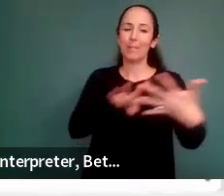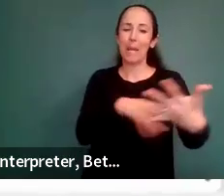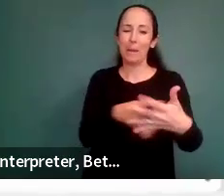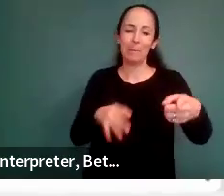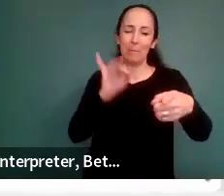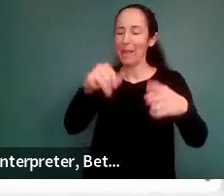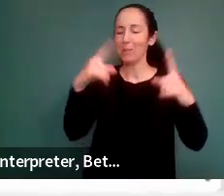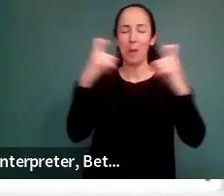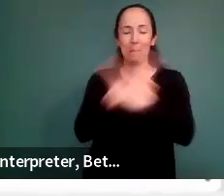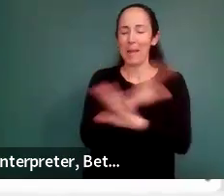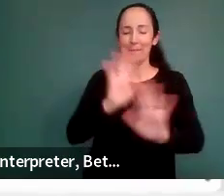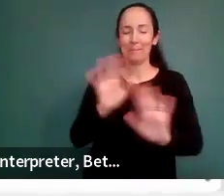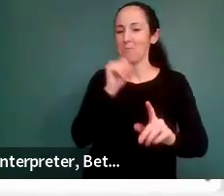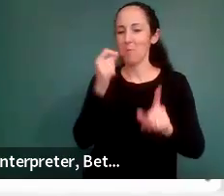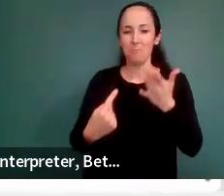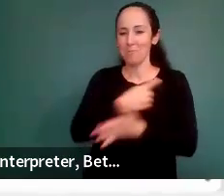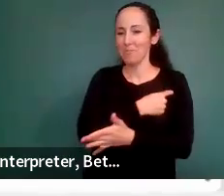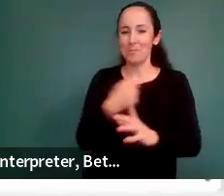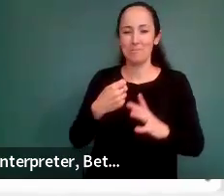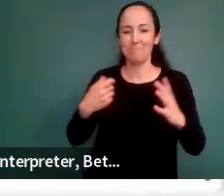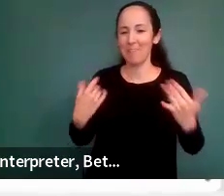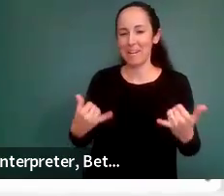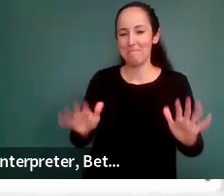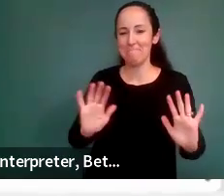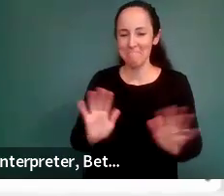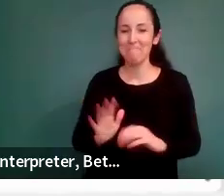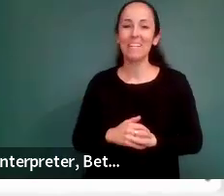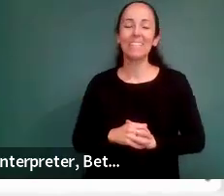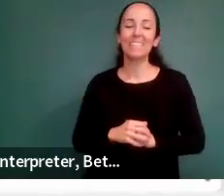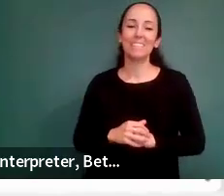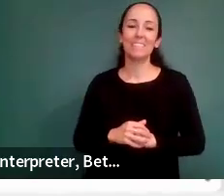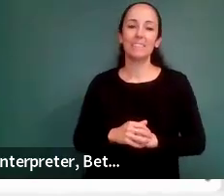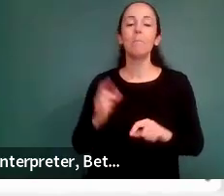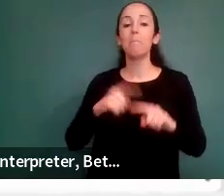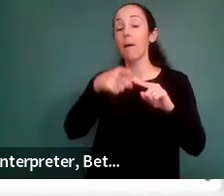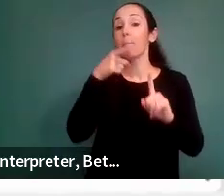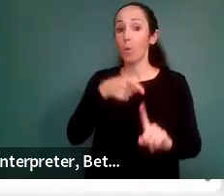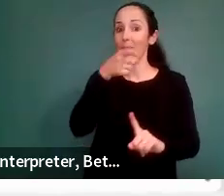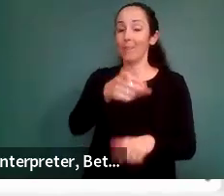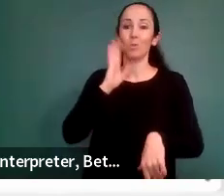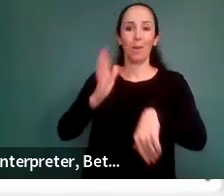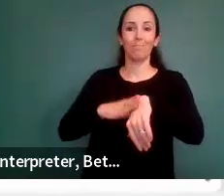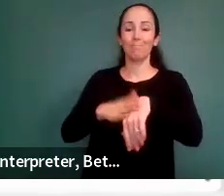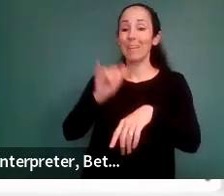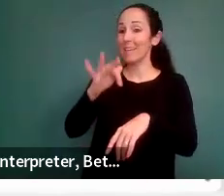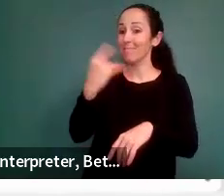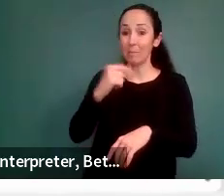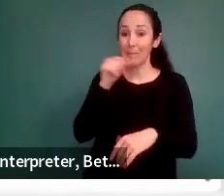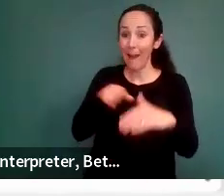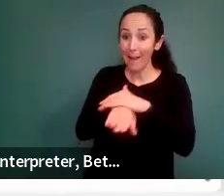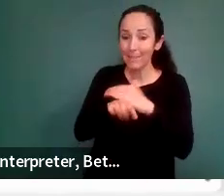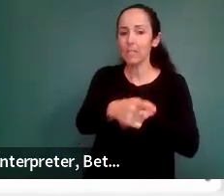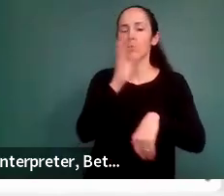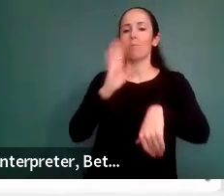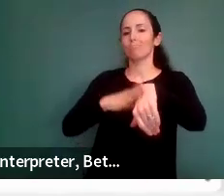escape out of this. escape. Tables. Escape. A close dash up of a escape. So now let's look at our document. Heading. A close